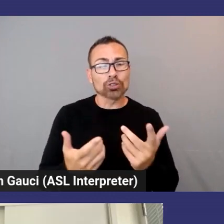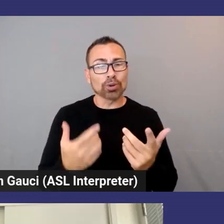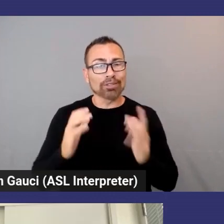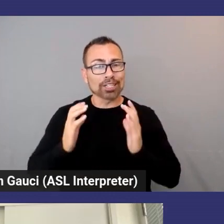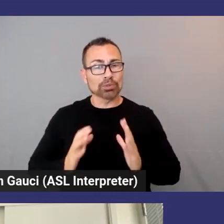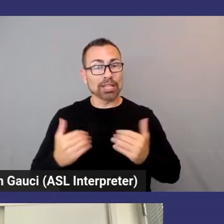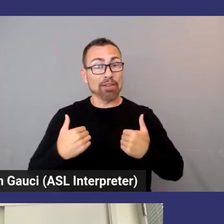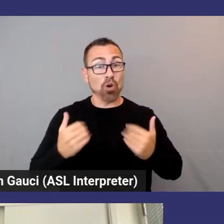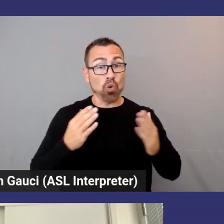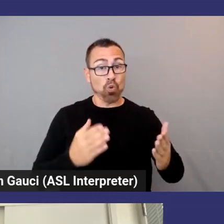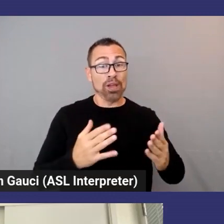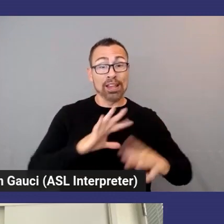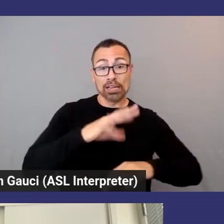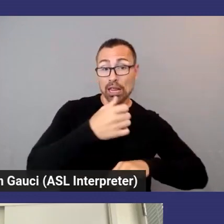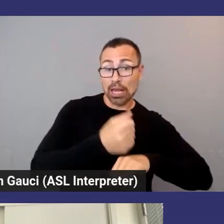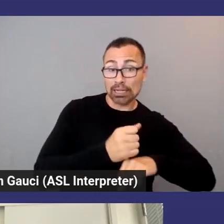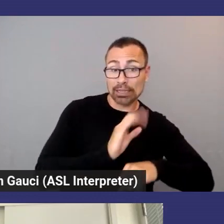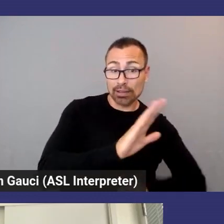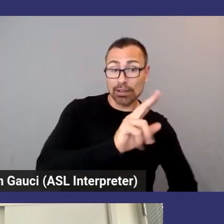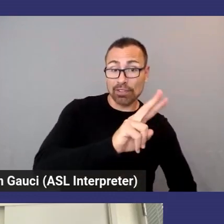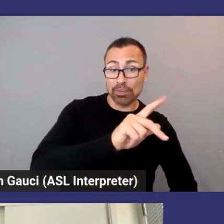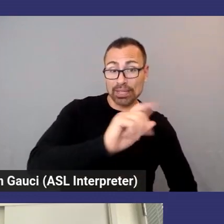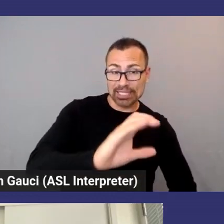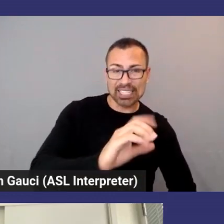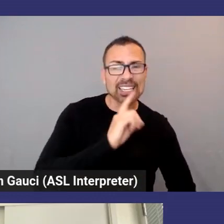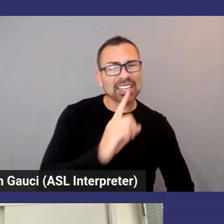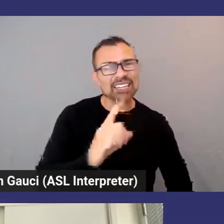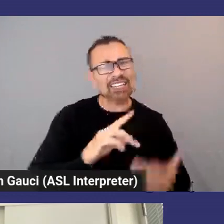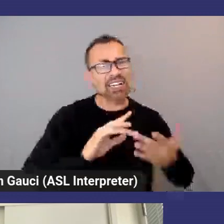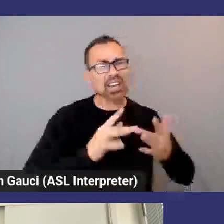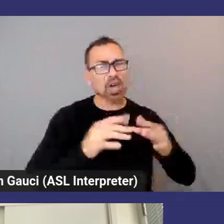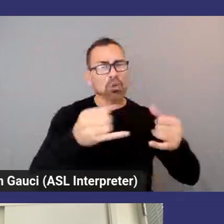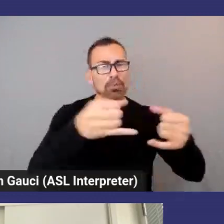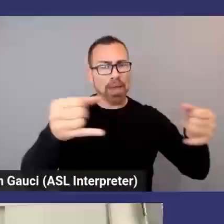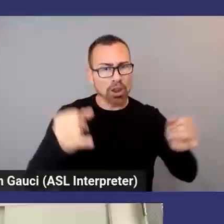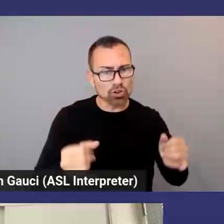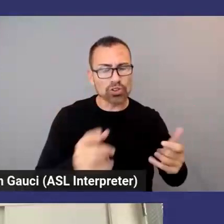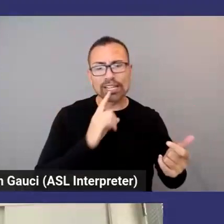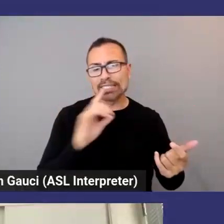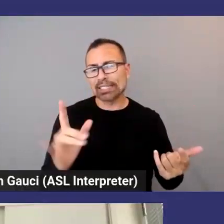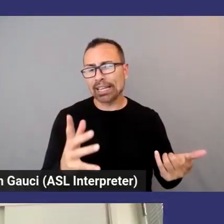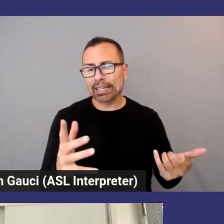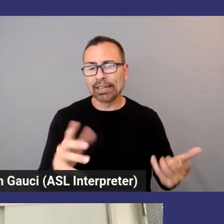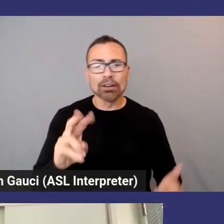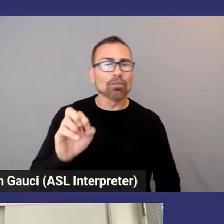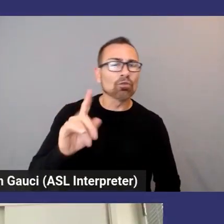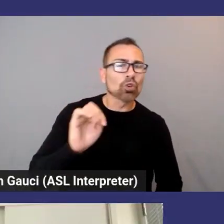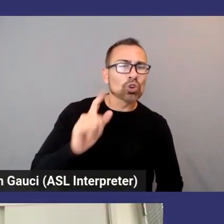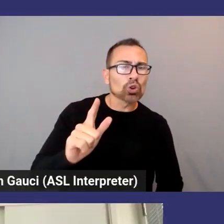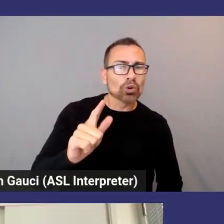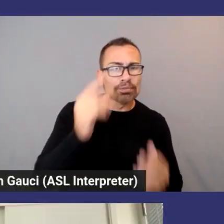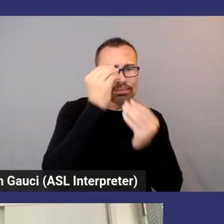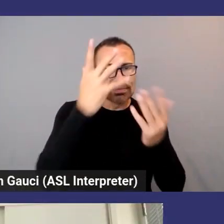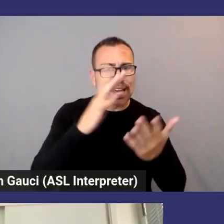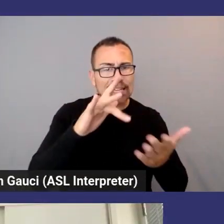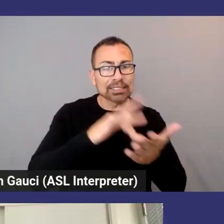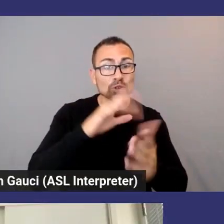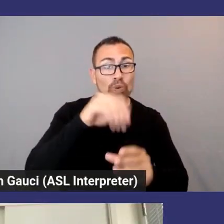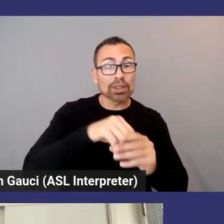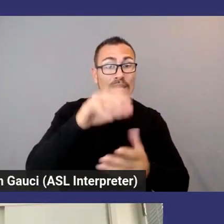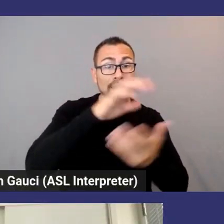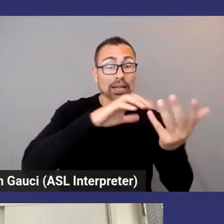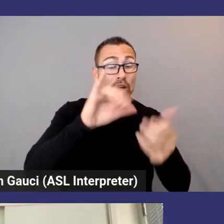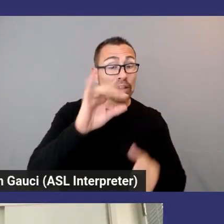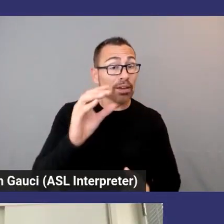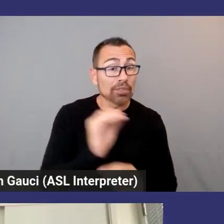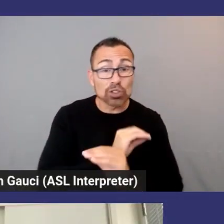know, today is kind of like a network boundary. It's like a virtual data center in the cloud. If you don't put any doors or holes into it, it's completely isolated.